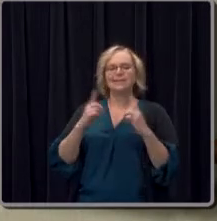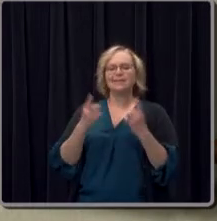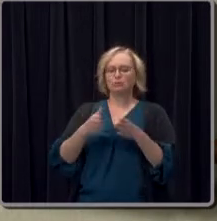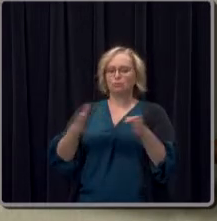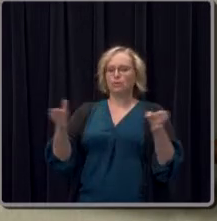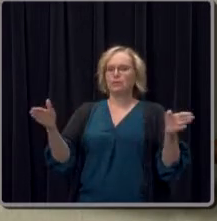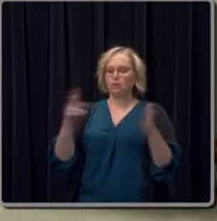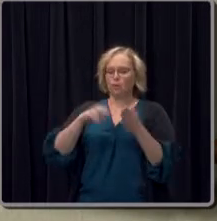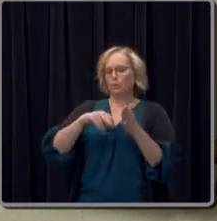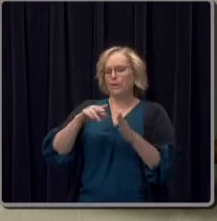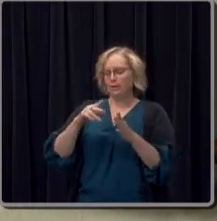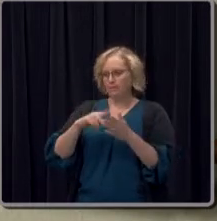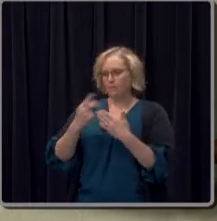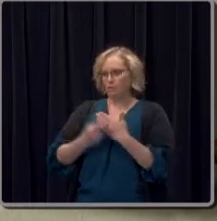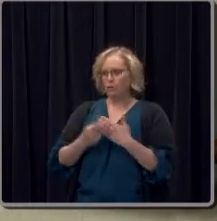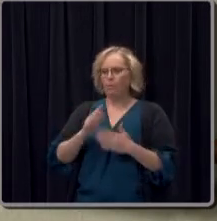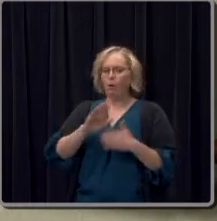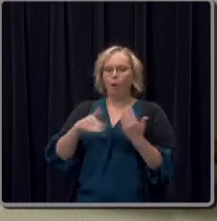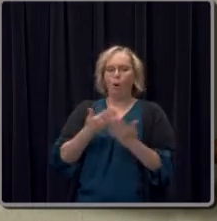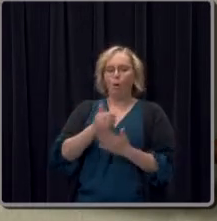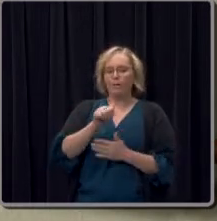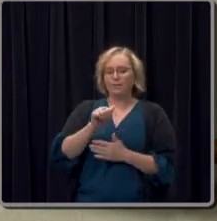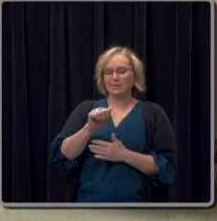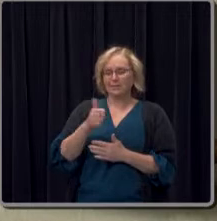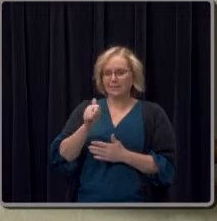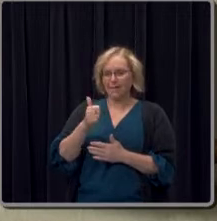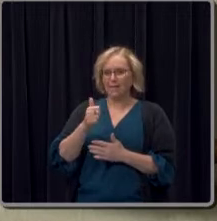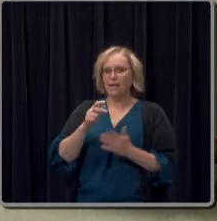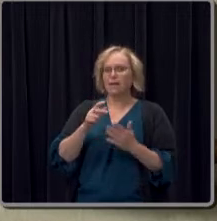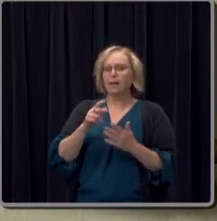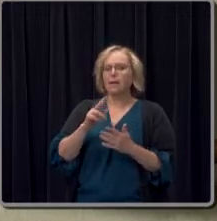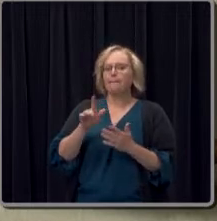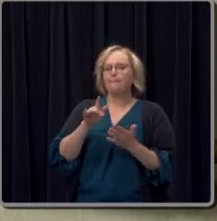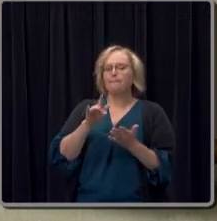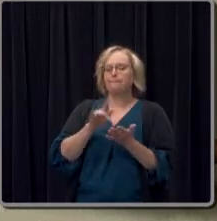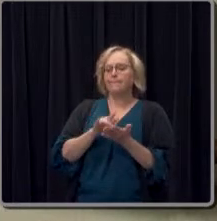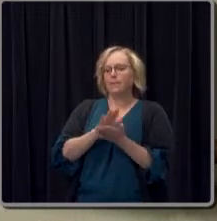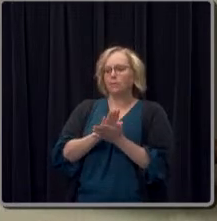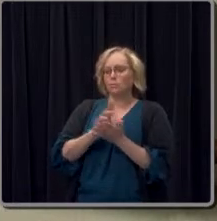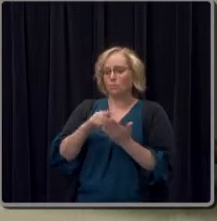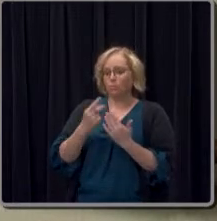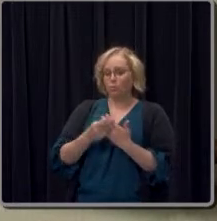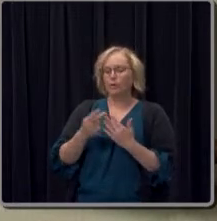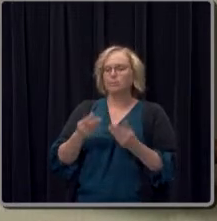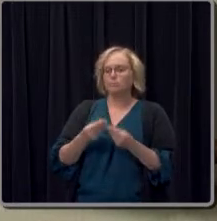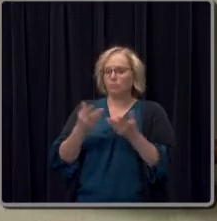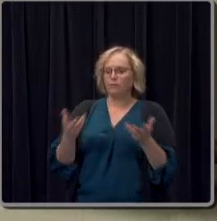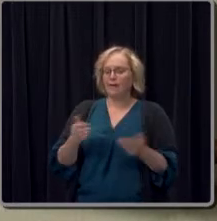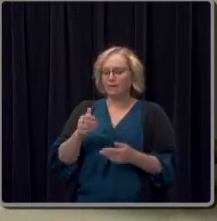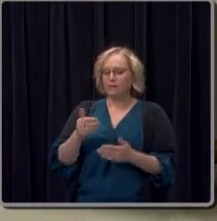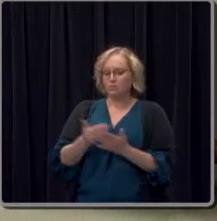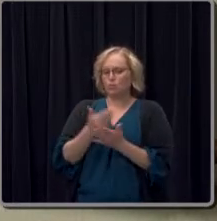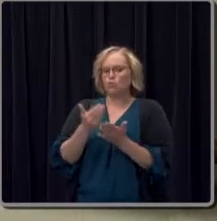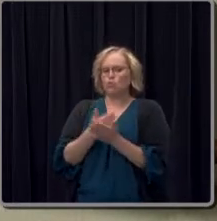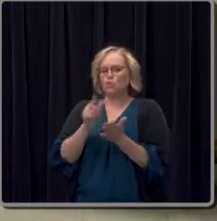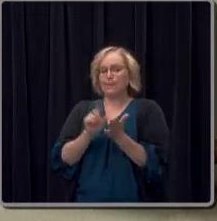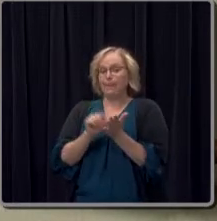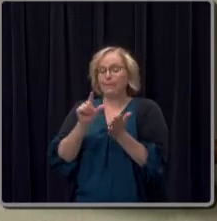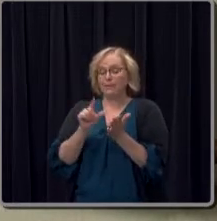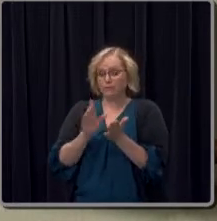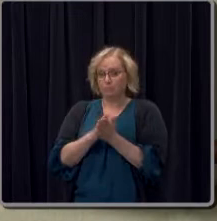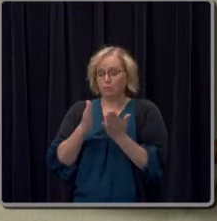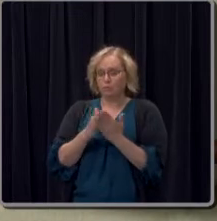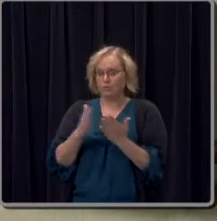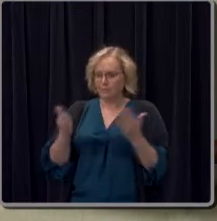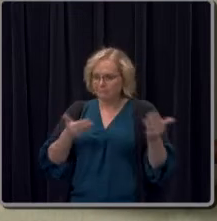All 10 middle school libraries promote the same selection of 16 newly published books. We encourage students in our schools to read as many as they